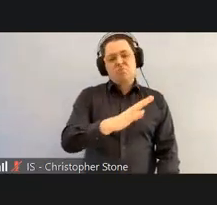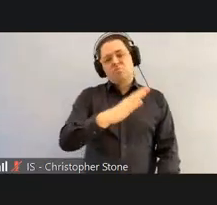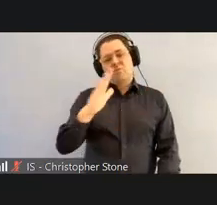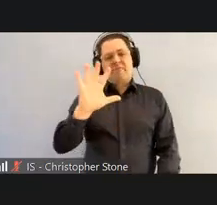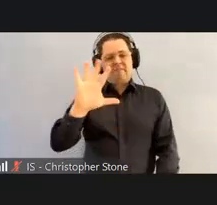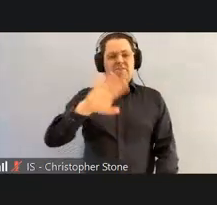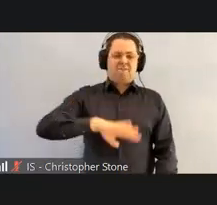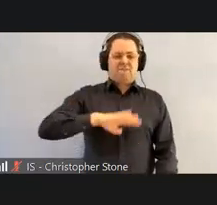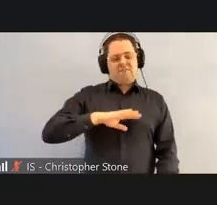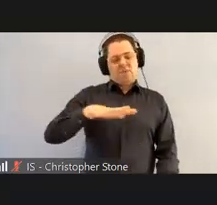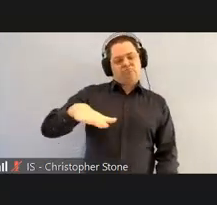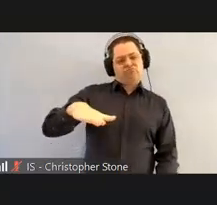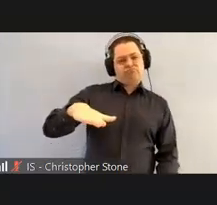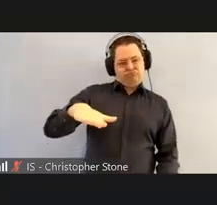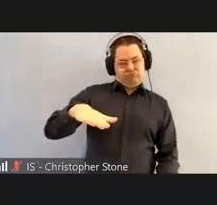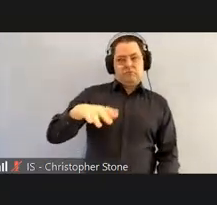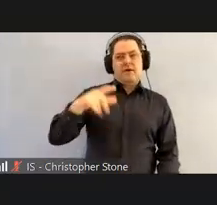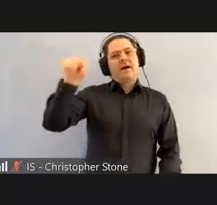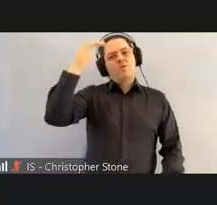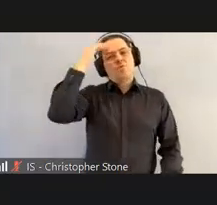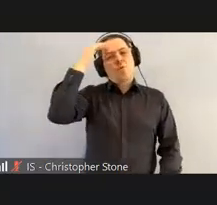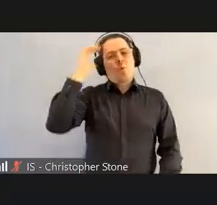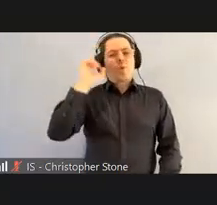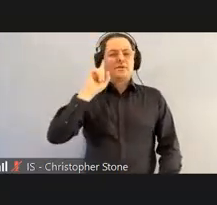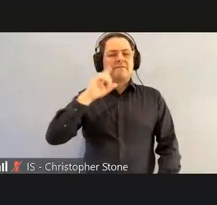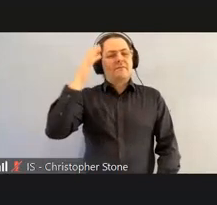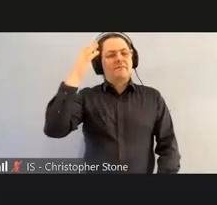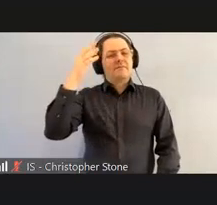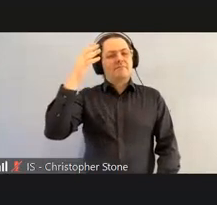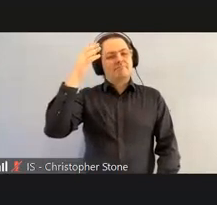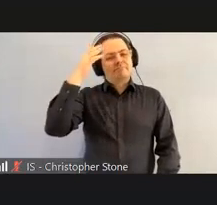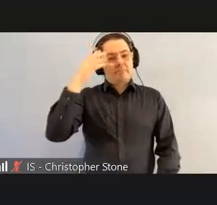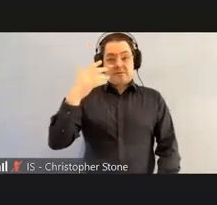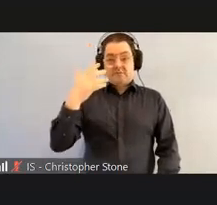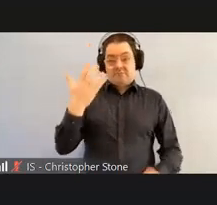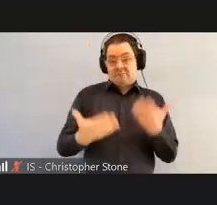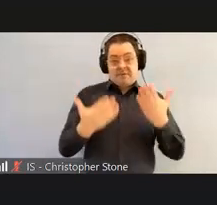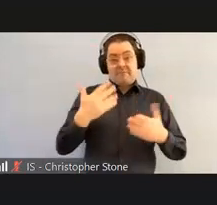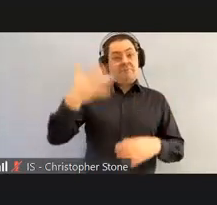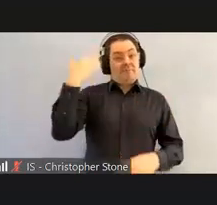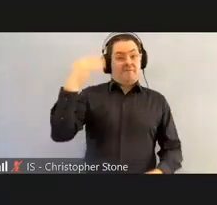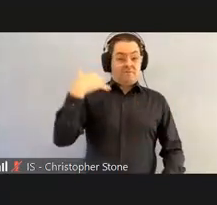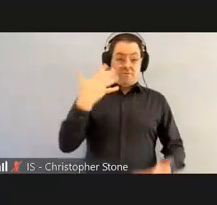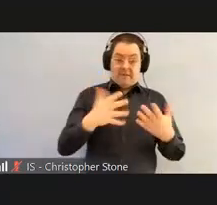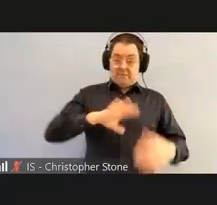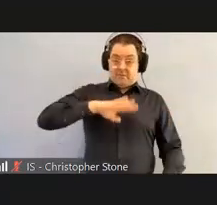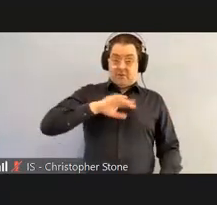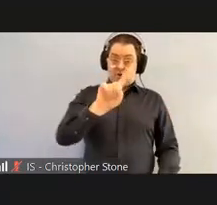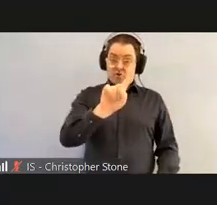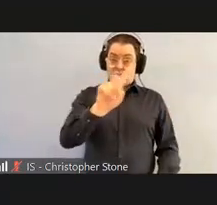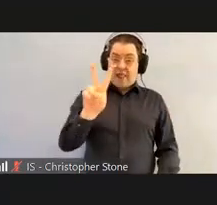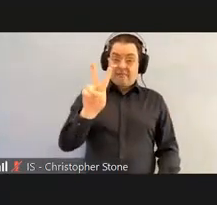more awareness. But where we are coming from, children have been diagnosed even after 12 years. You go